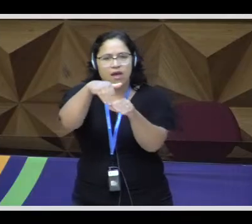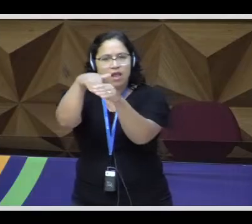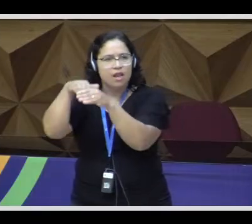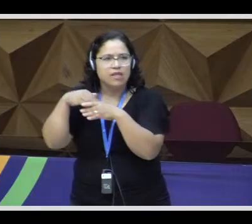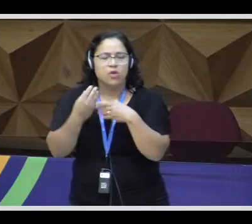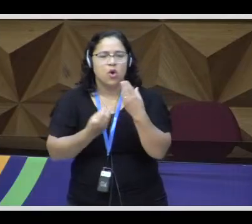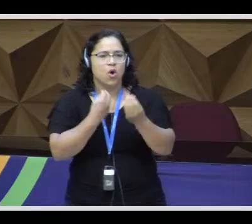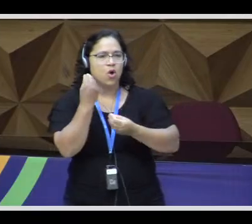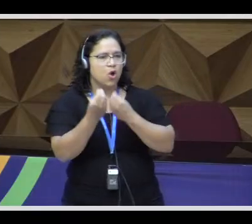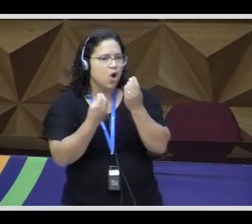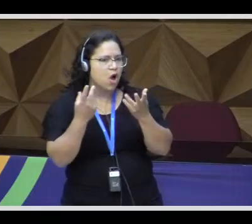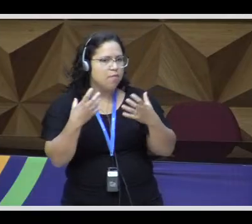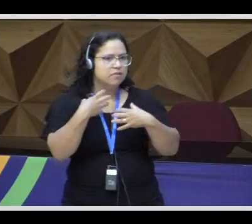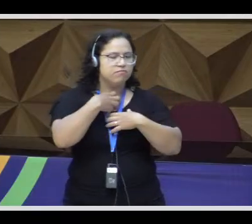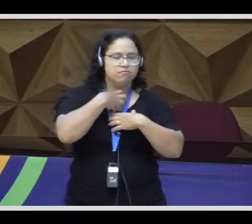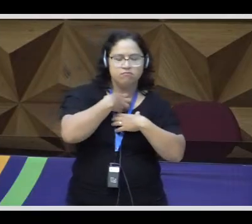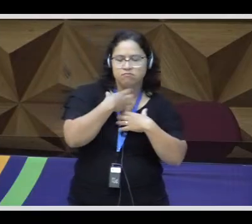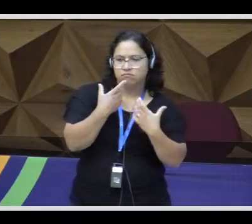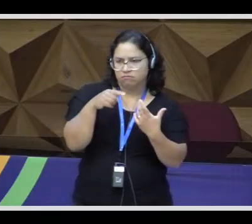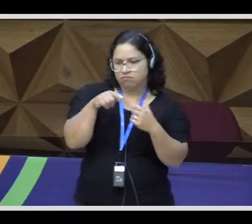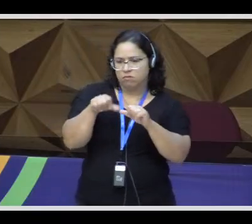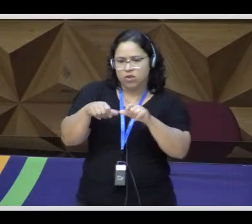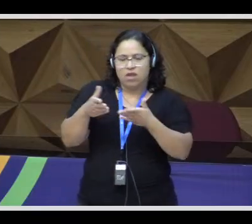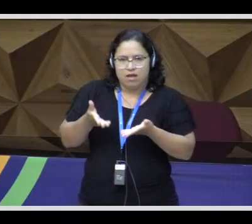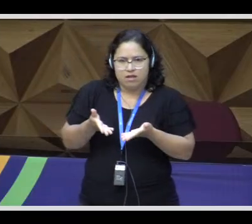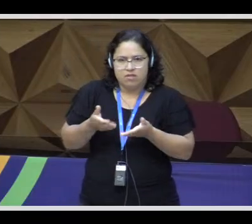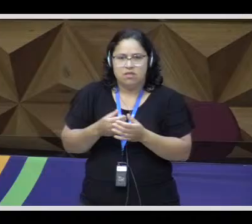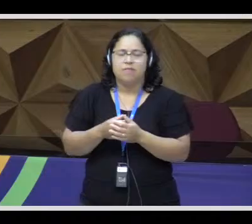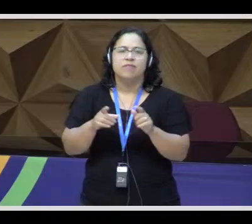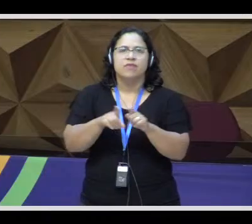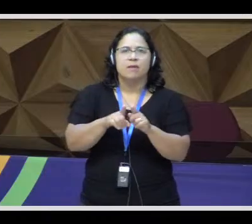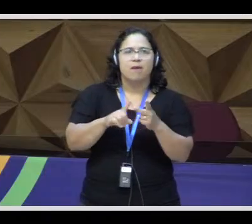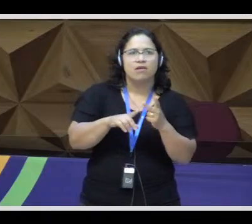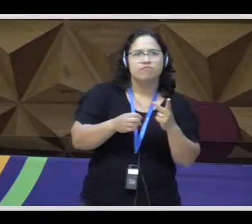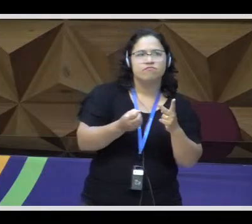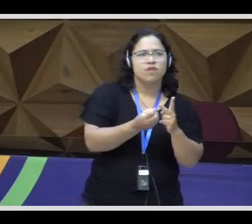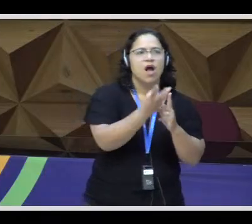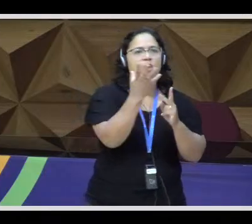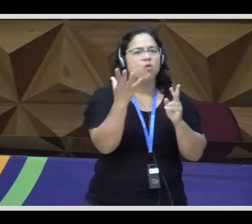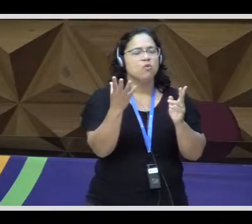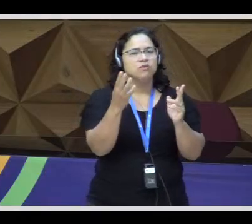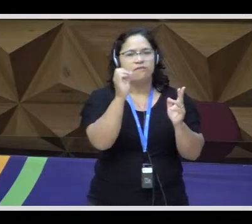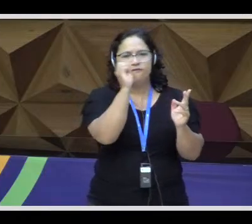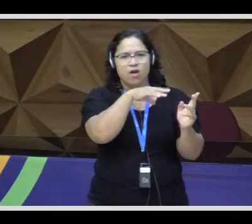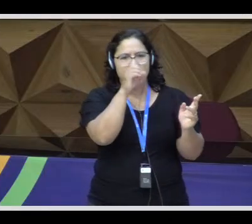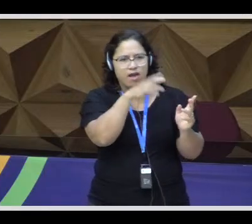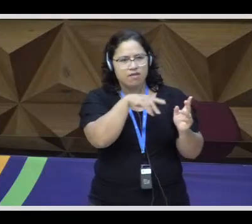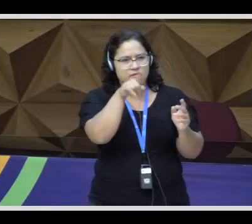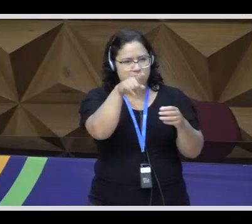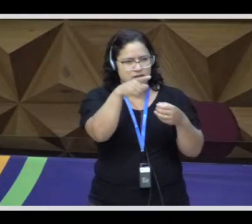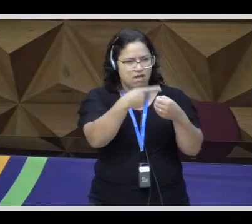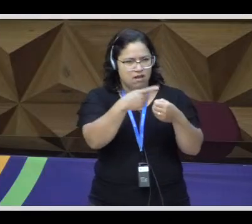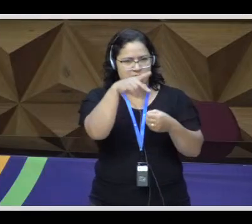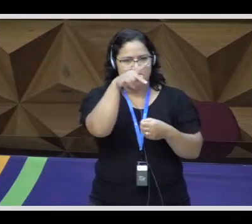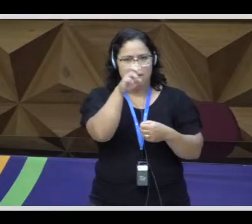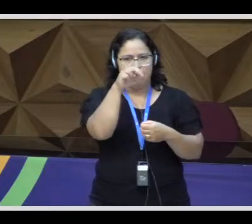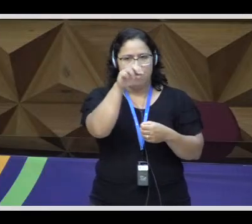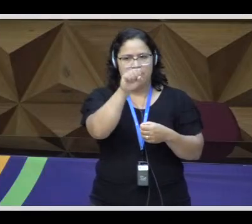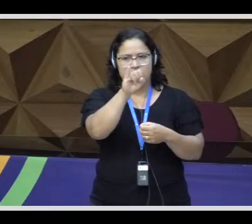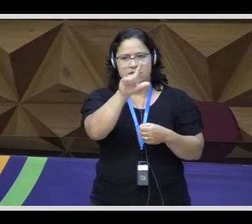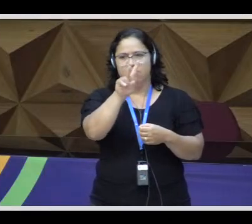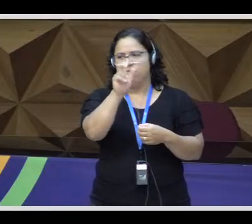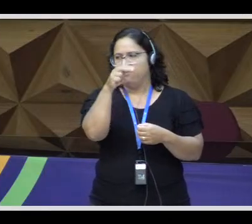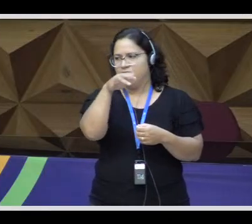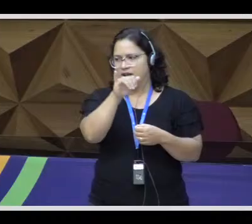had some violence in Pennsylvania in the election, the shooting of Trump. So he's using all